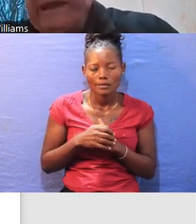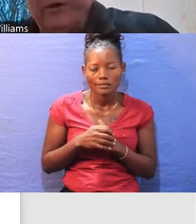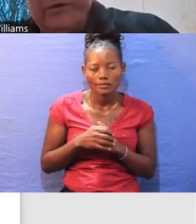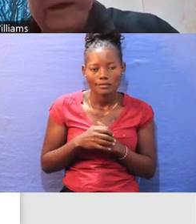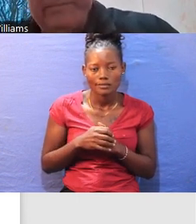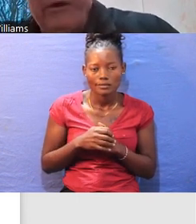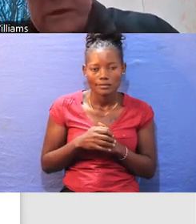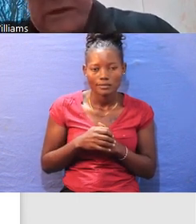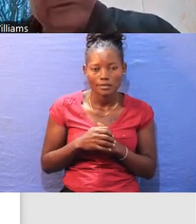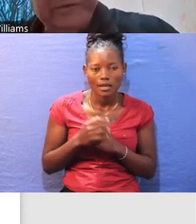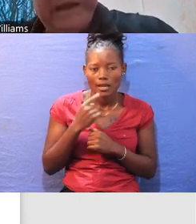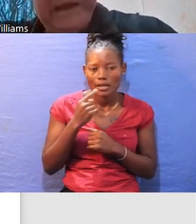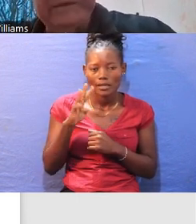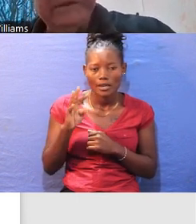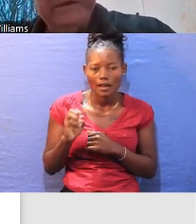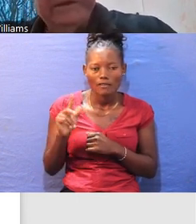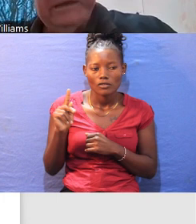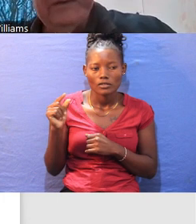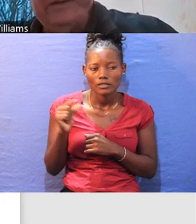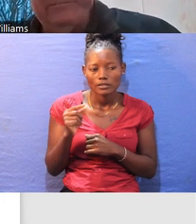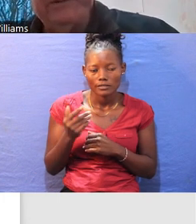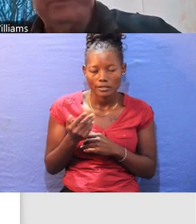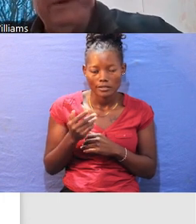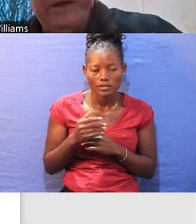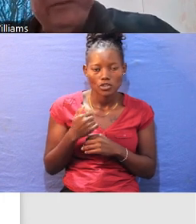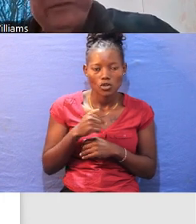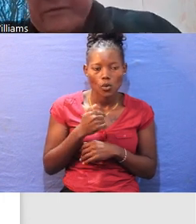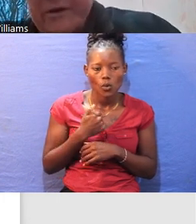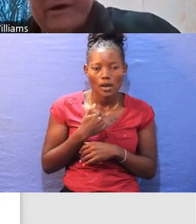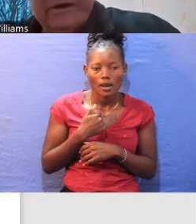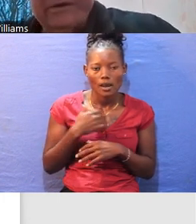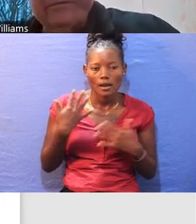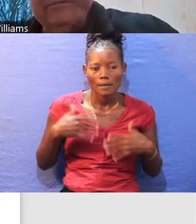140 kilogram power cleaners. We had guys that could bench press,